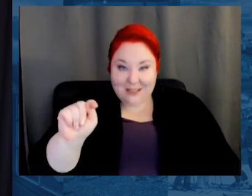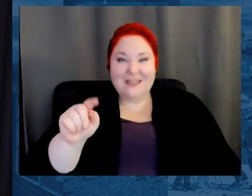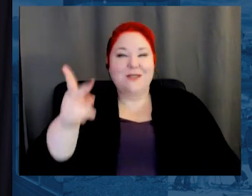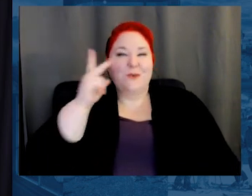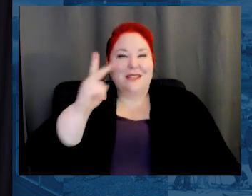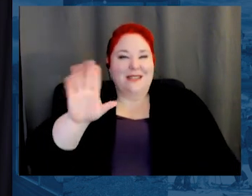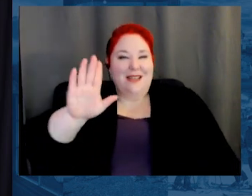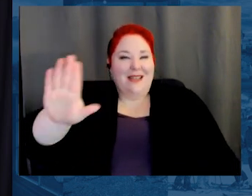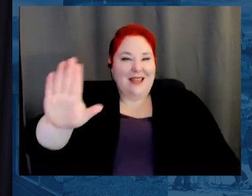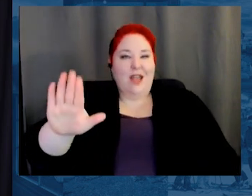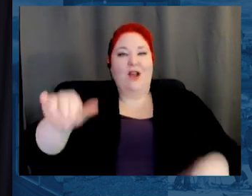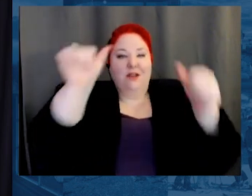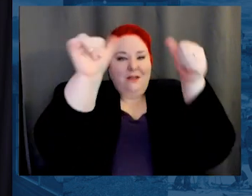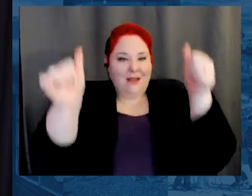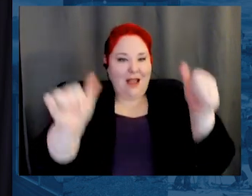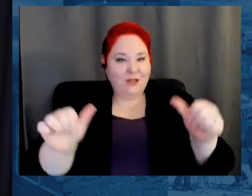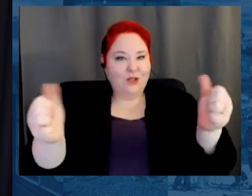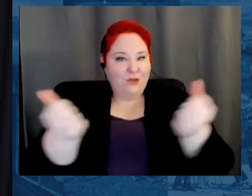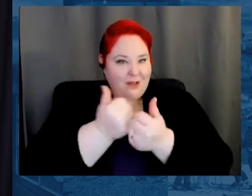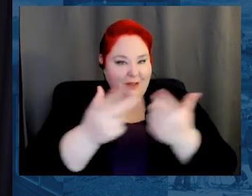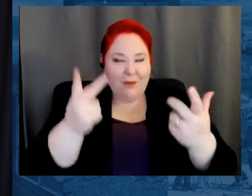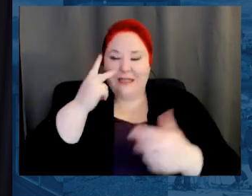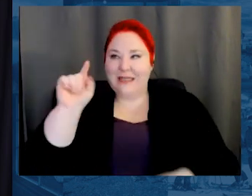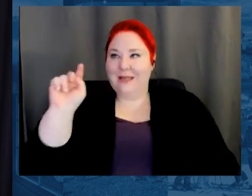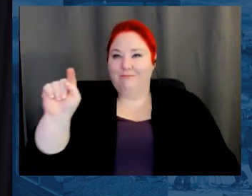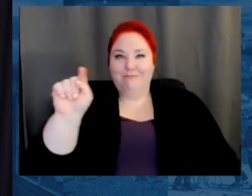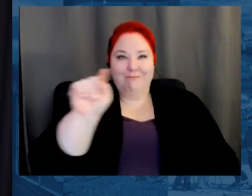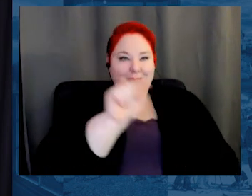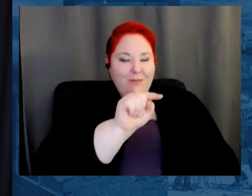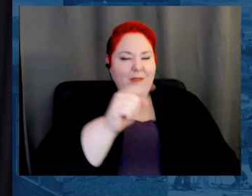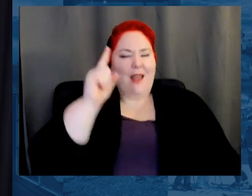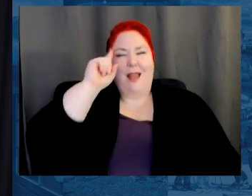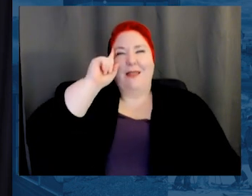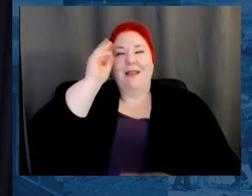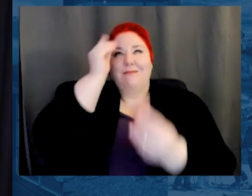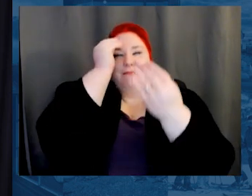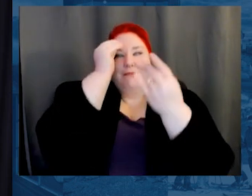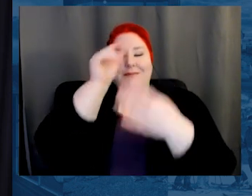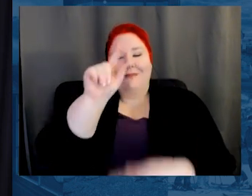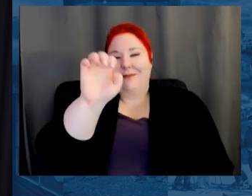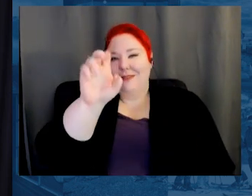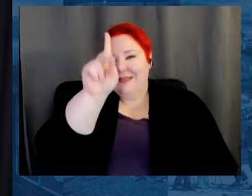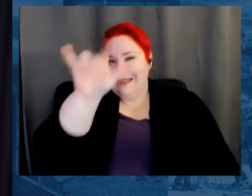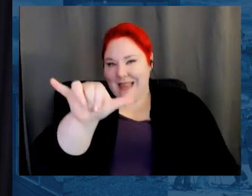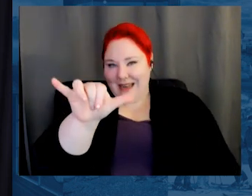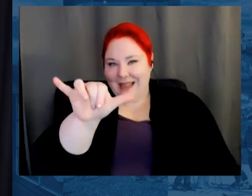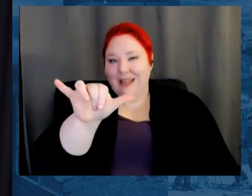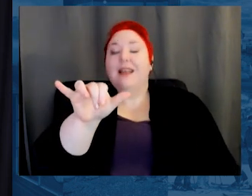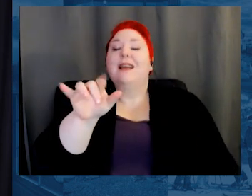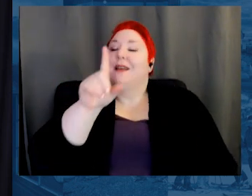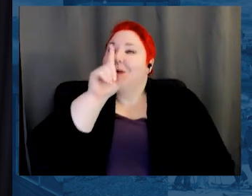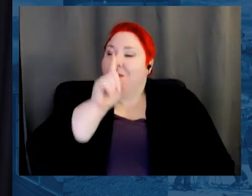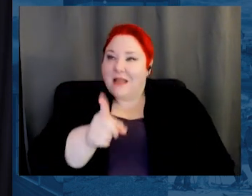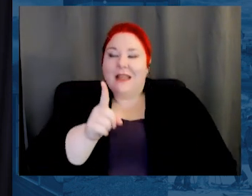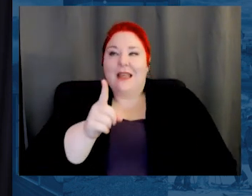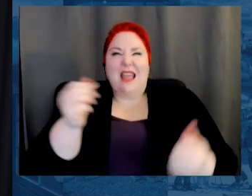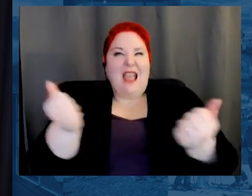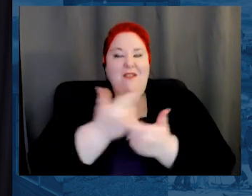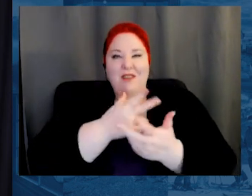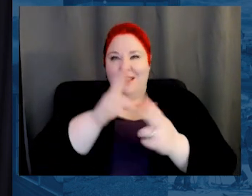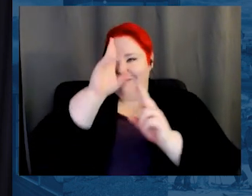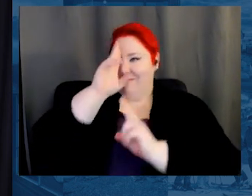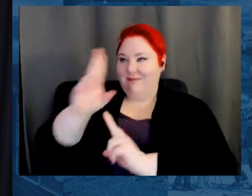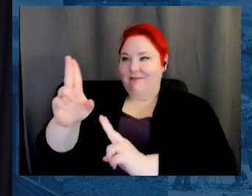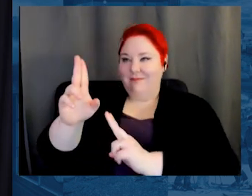busts. And I thought about, again, what Teddy said. And the credit belongs to the man, and I've adjusted to the